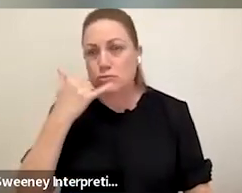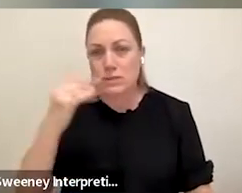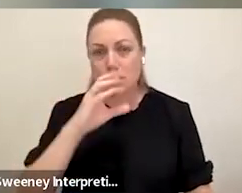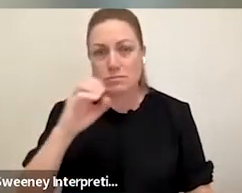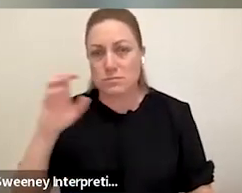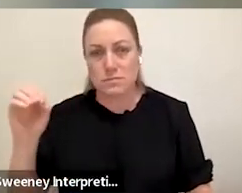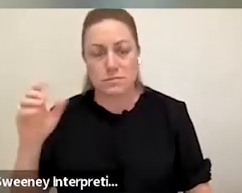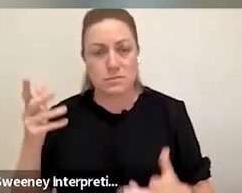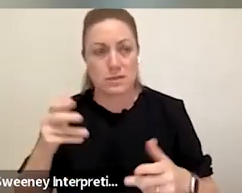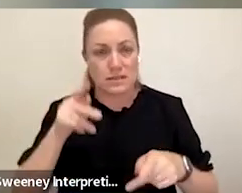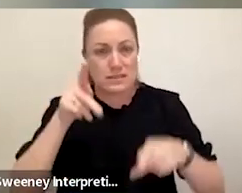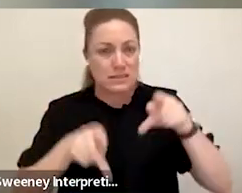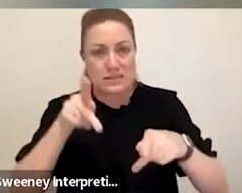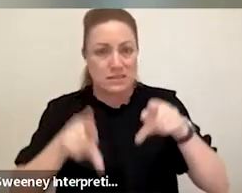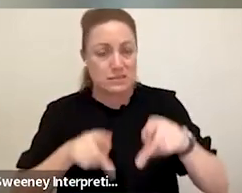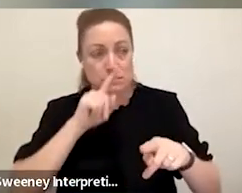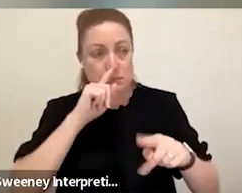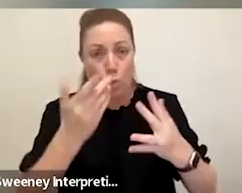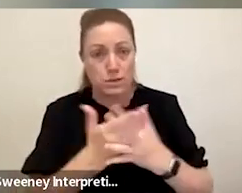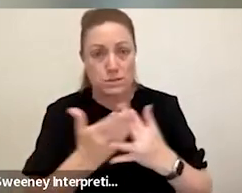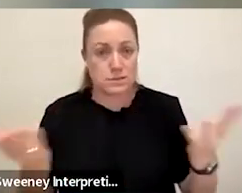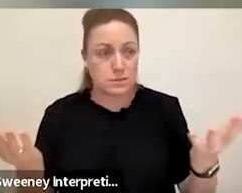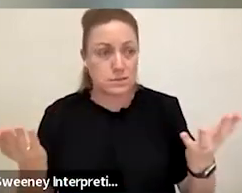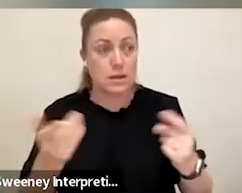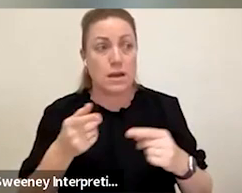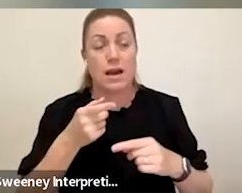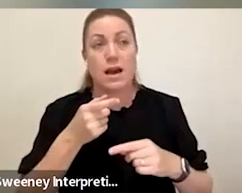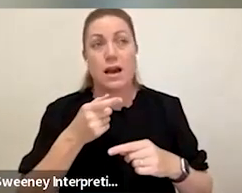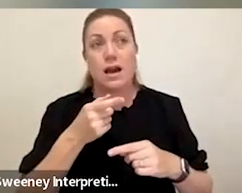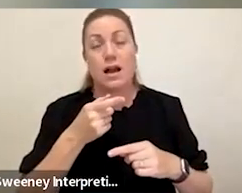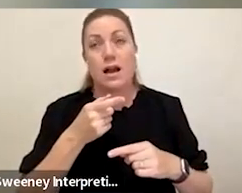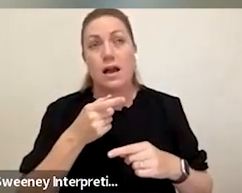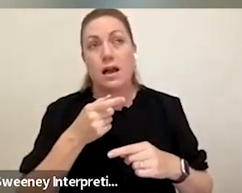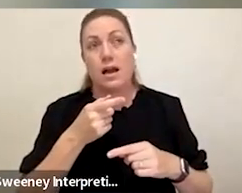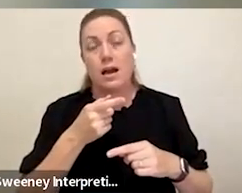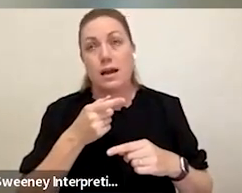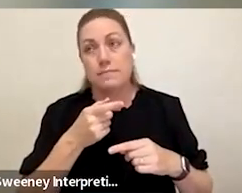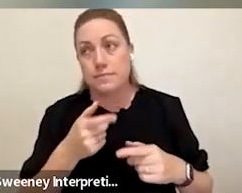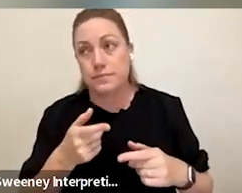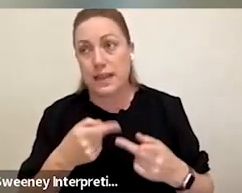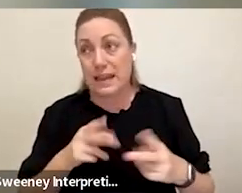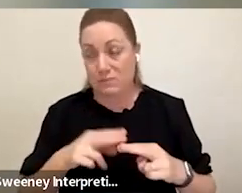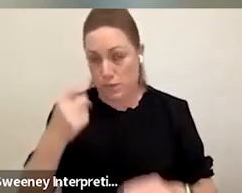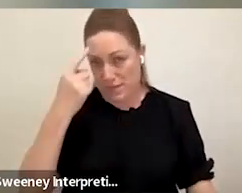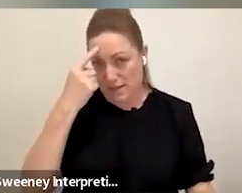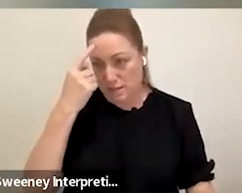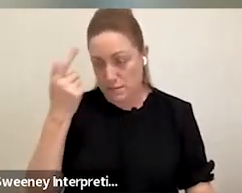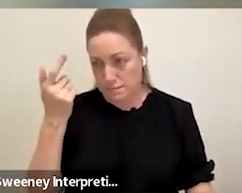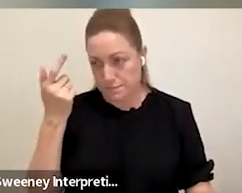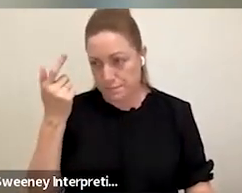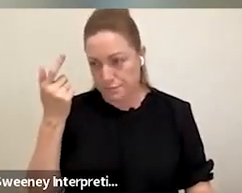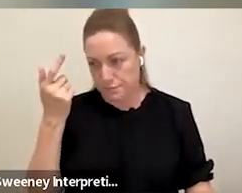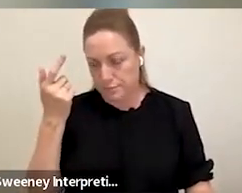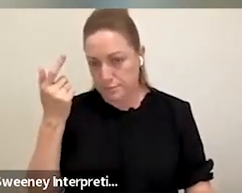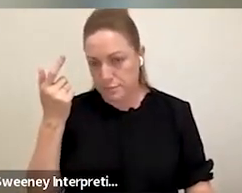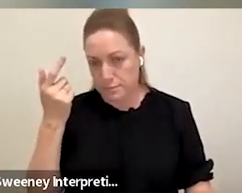TTY is the other way that they do it, couldn't access that. So I think it's also, even if you do think that customers